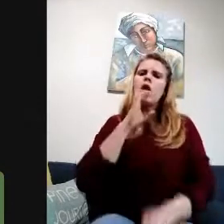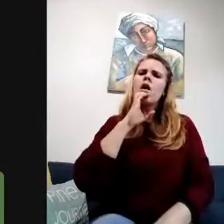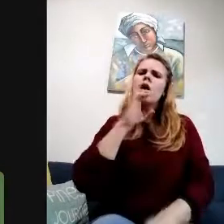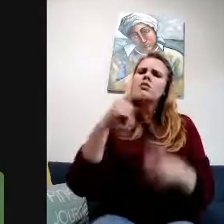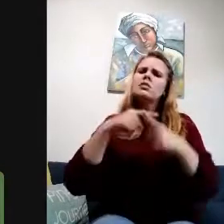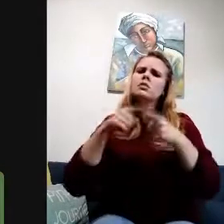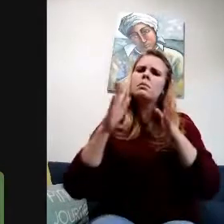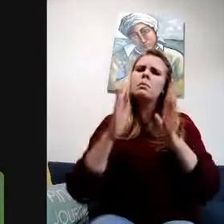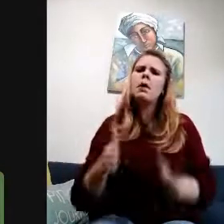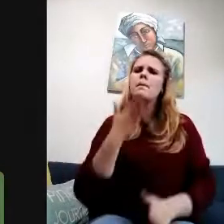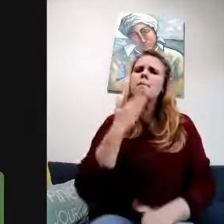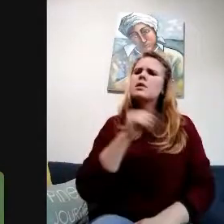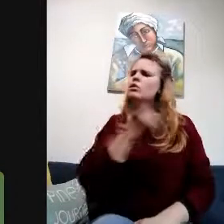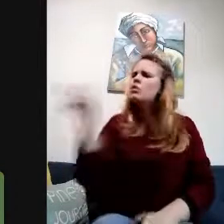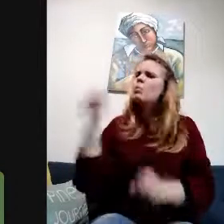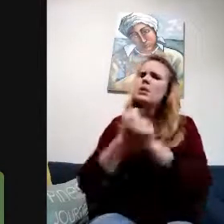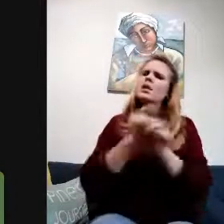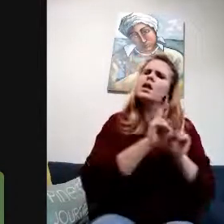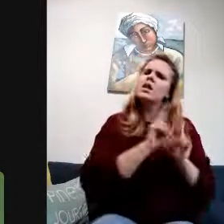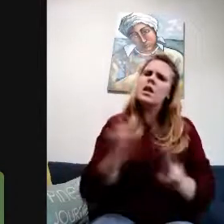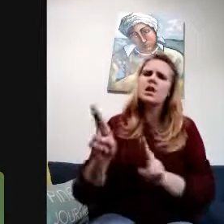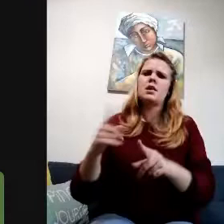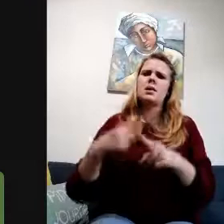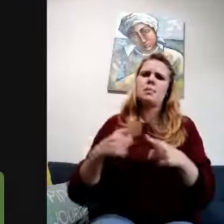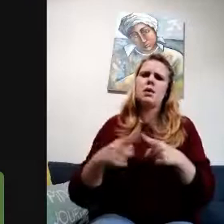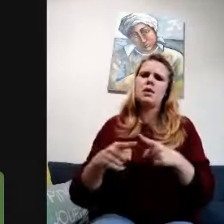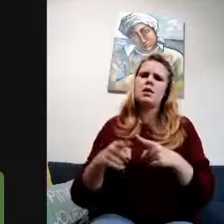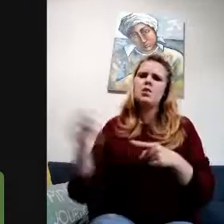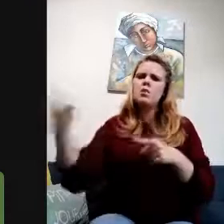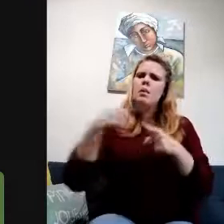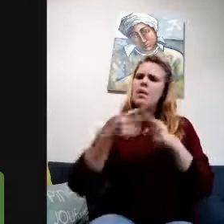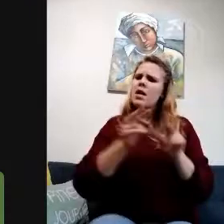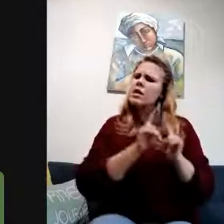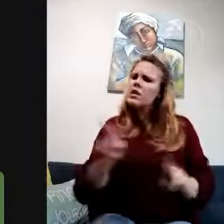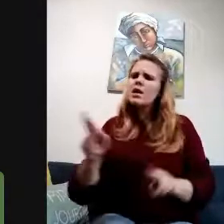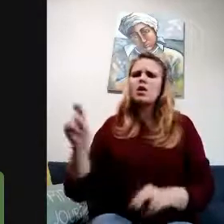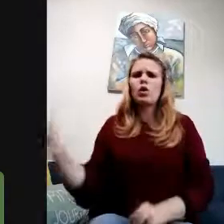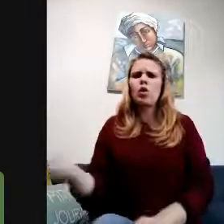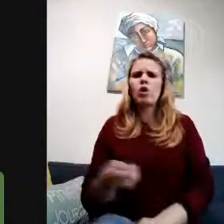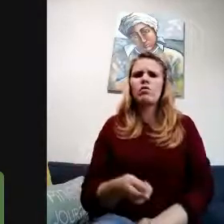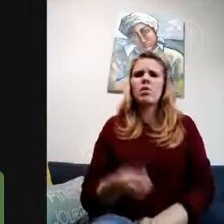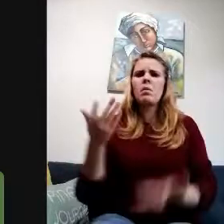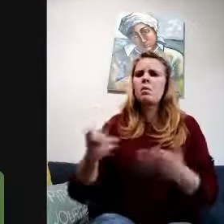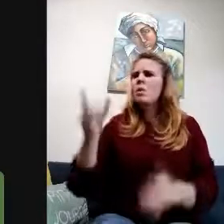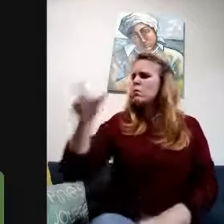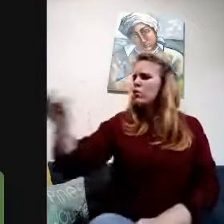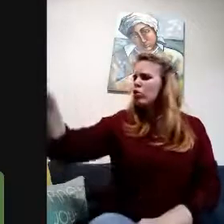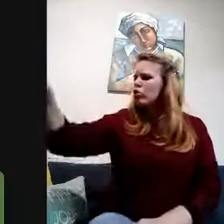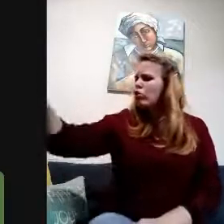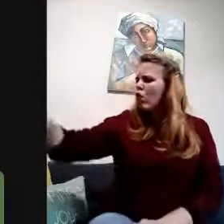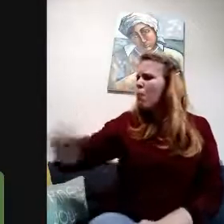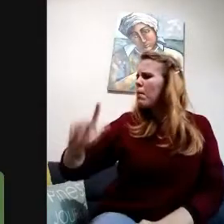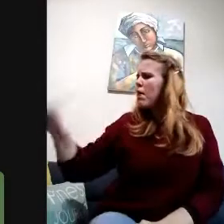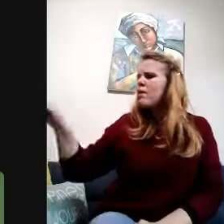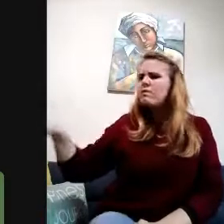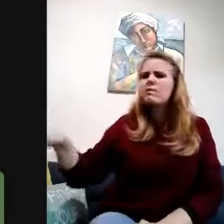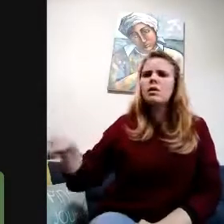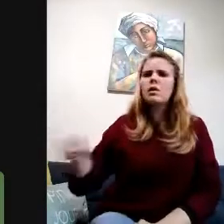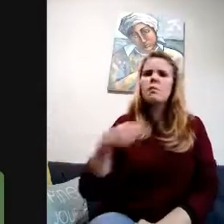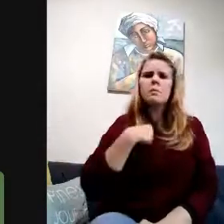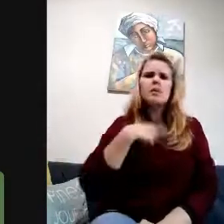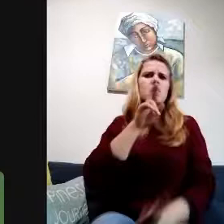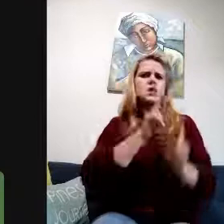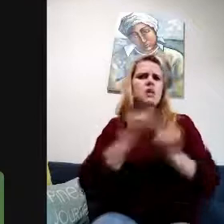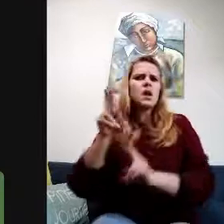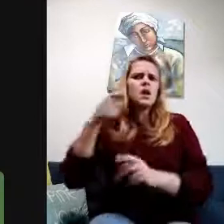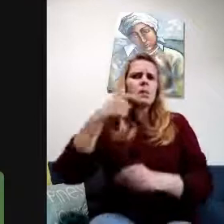play. Play ready golf. If someone's dropping there on the left-hand side at some kind of a penalty area and you are ready to play your shot, although